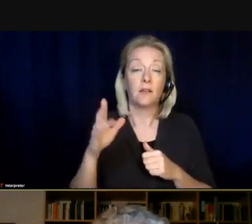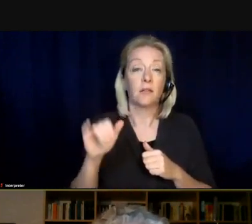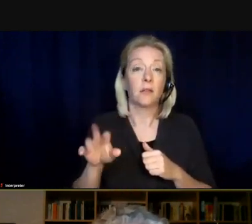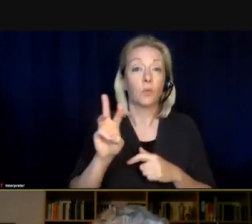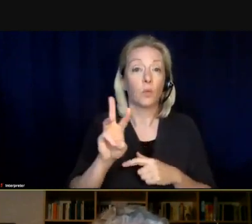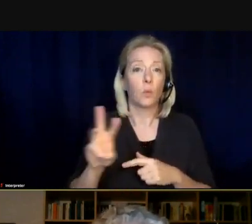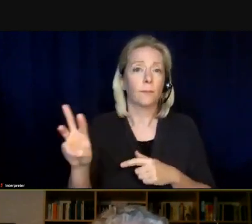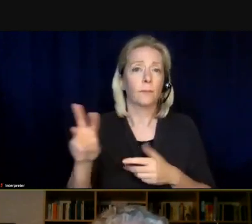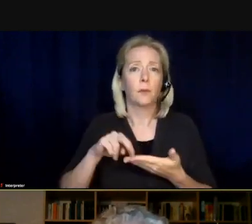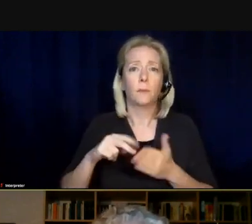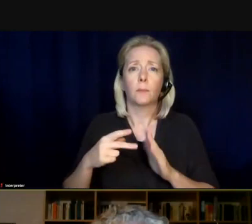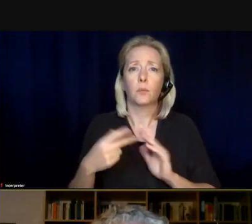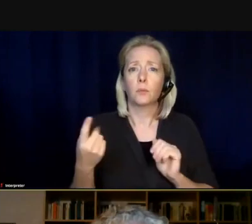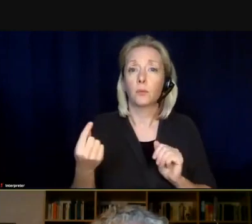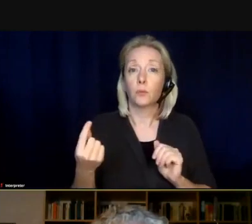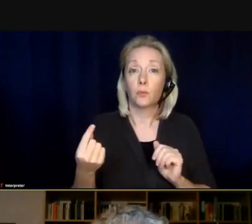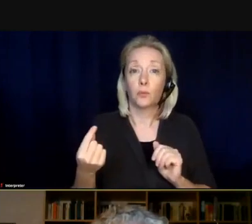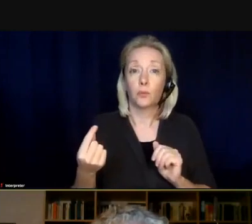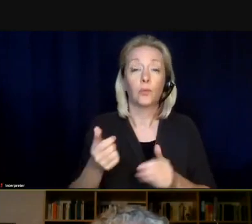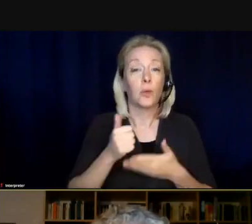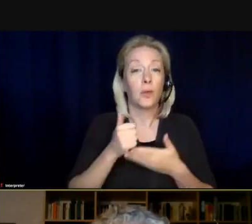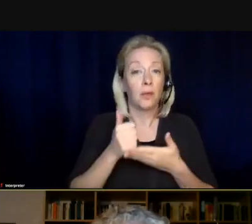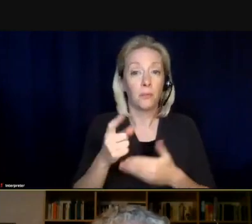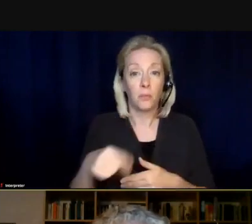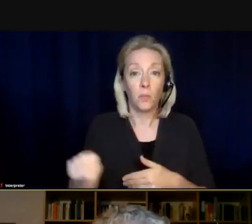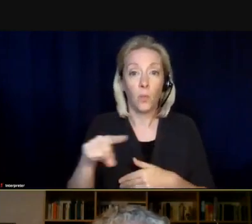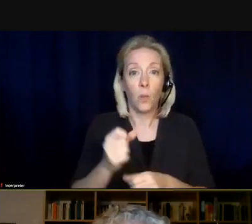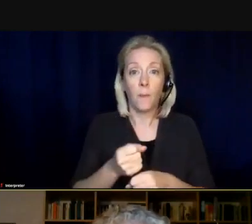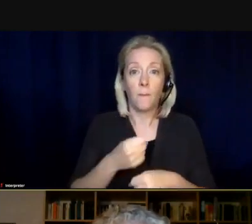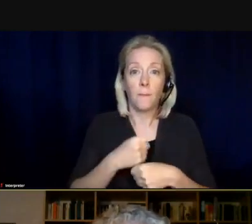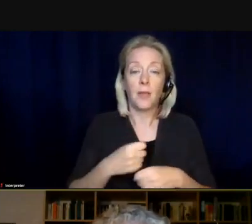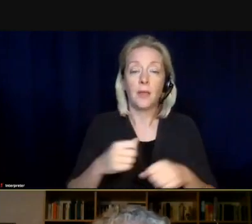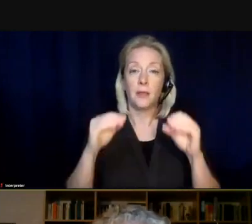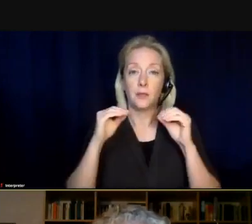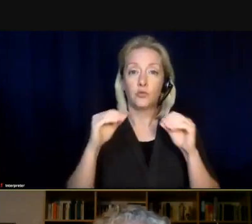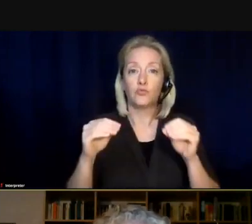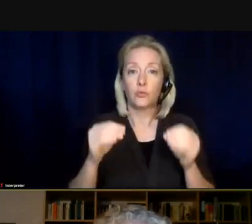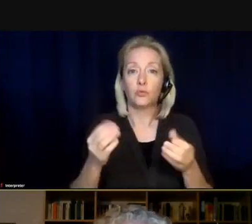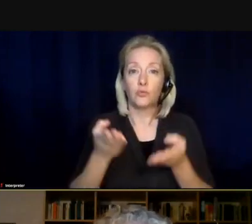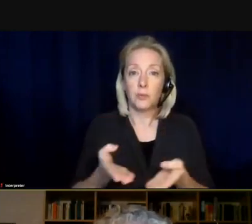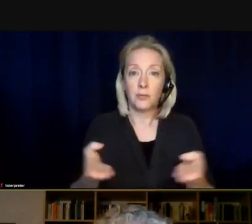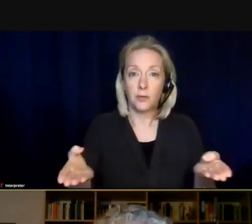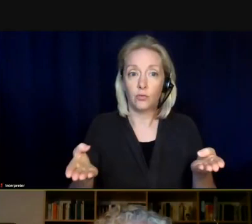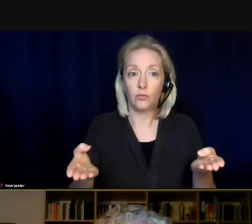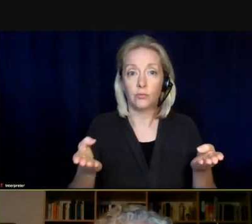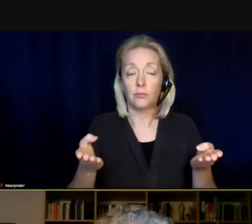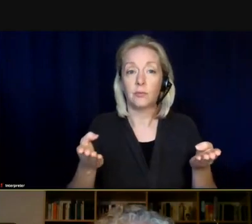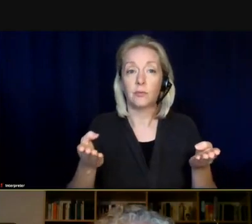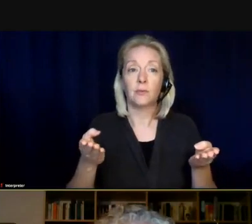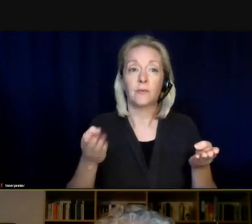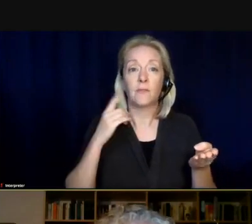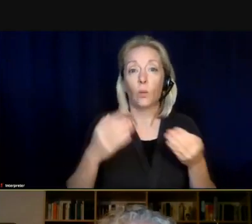whose purpose is to help you make instructional materials